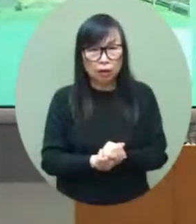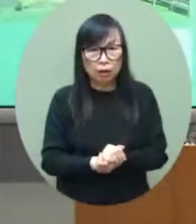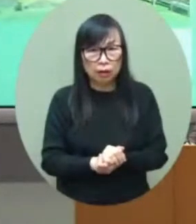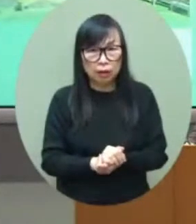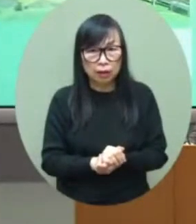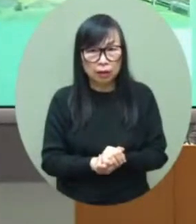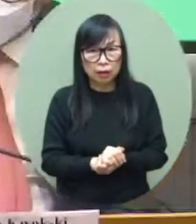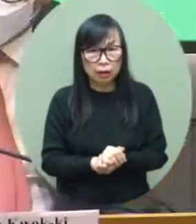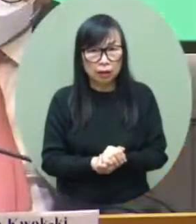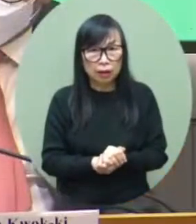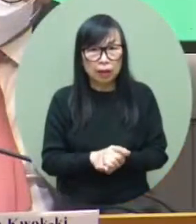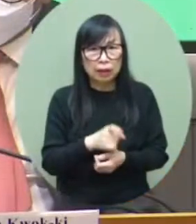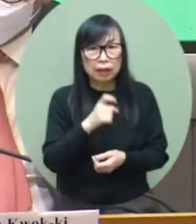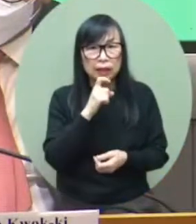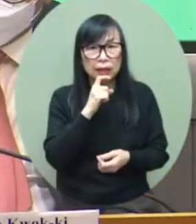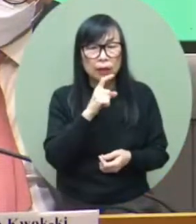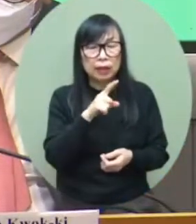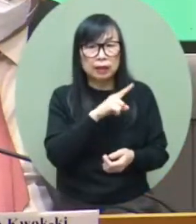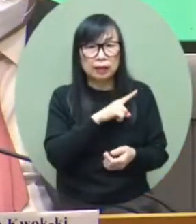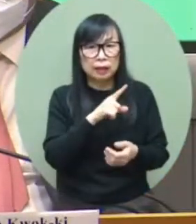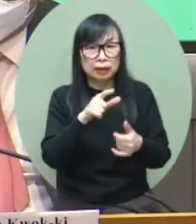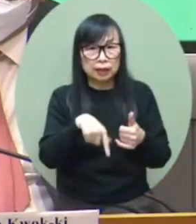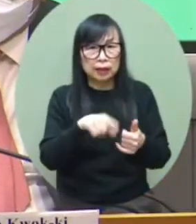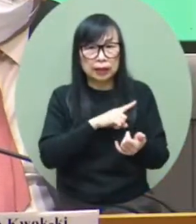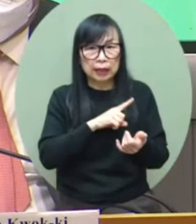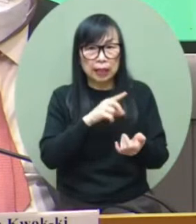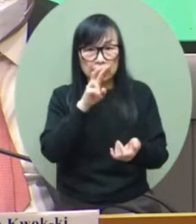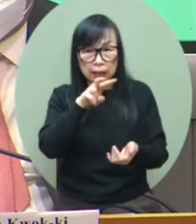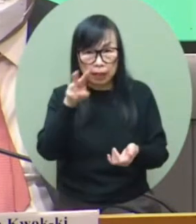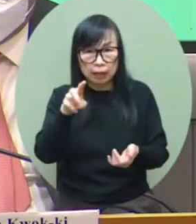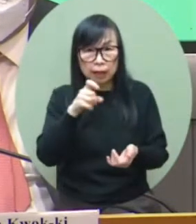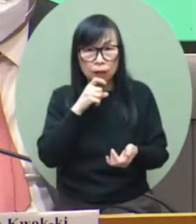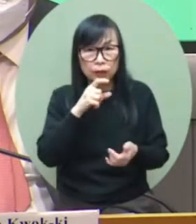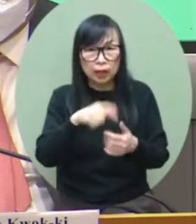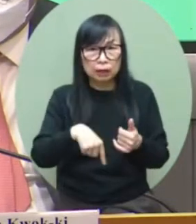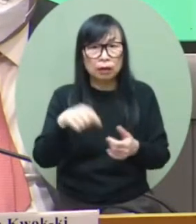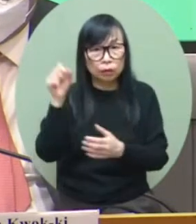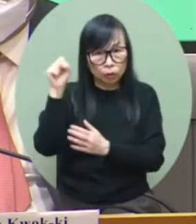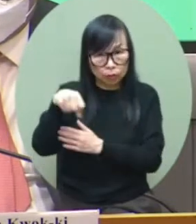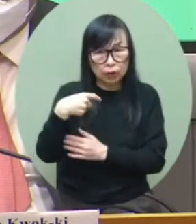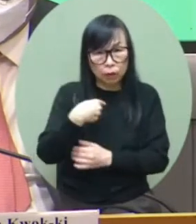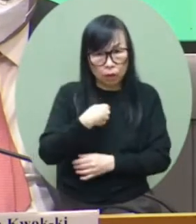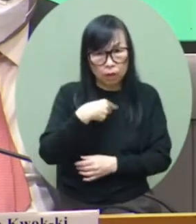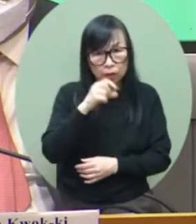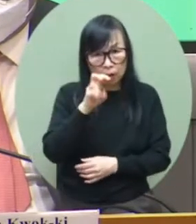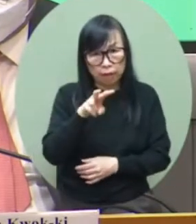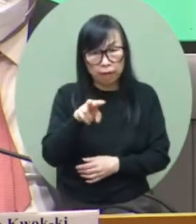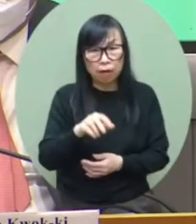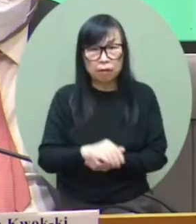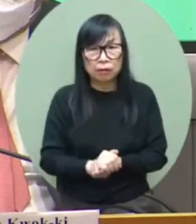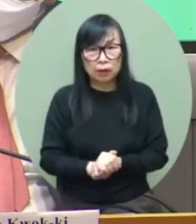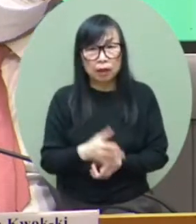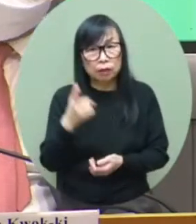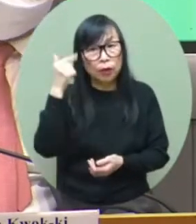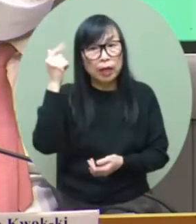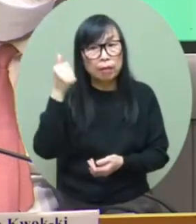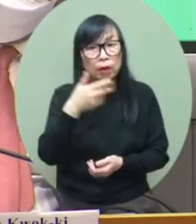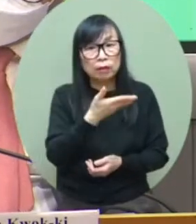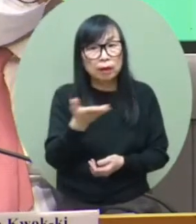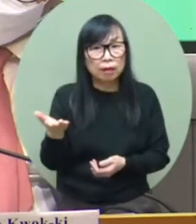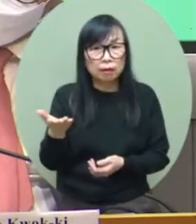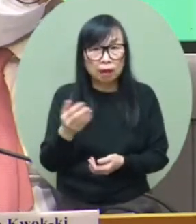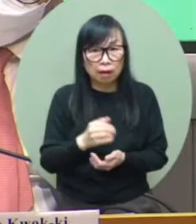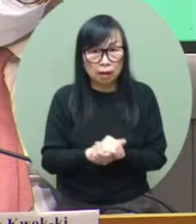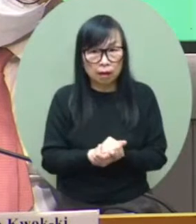professional? Chief Executive. Well, many people have different views. Some may have their own ideas and